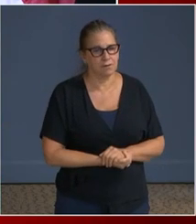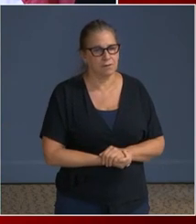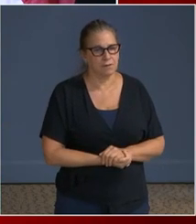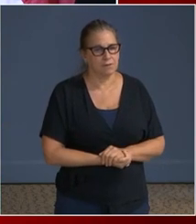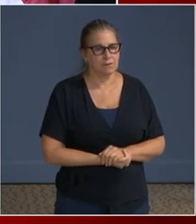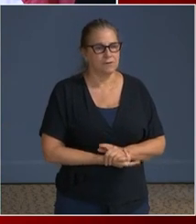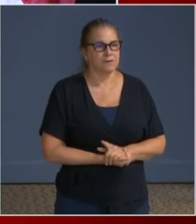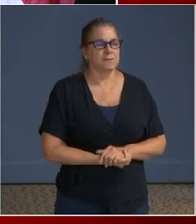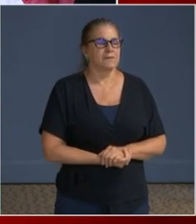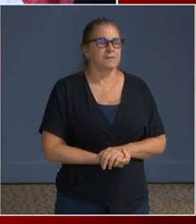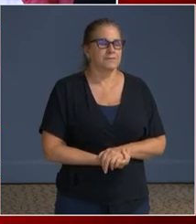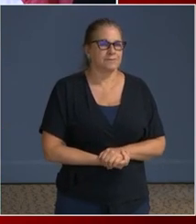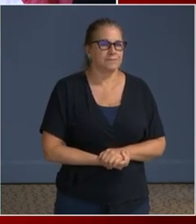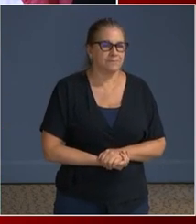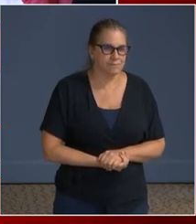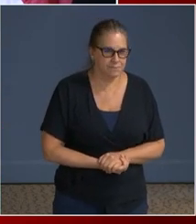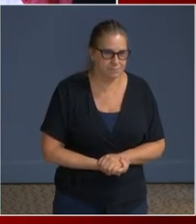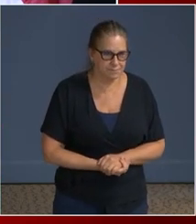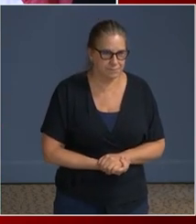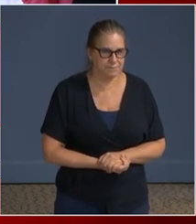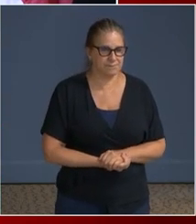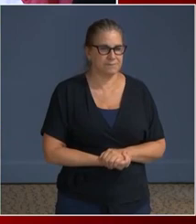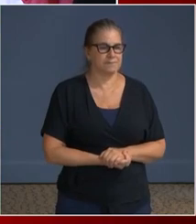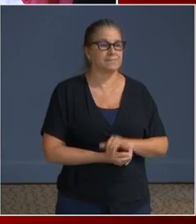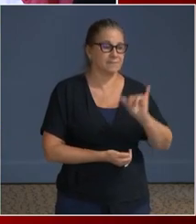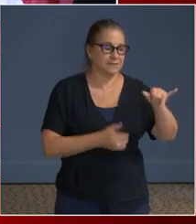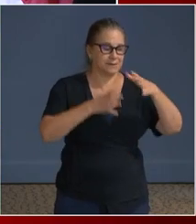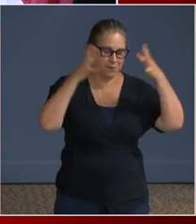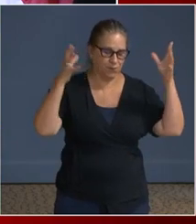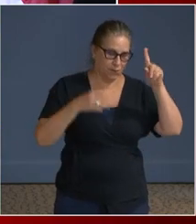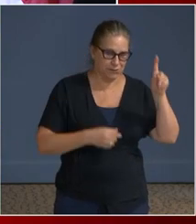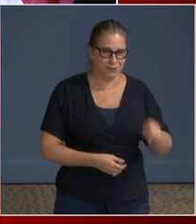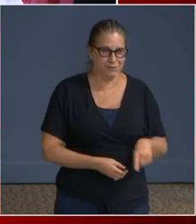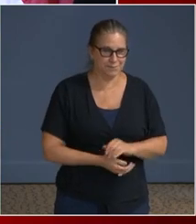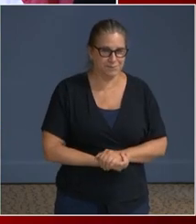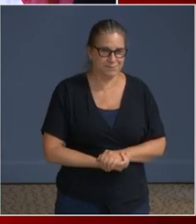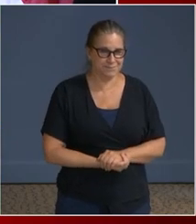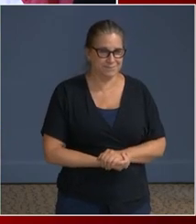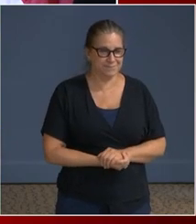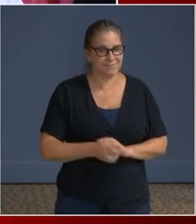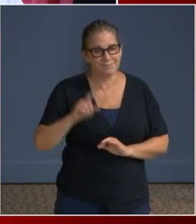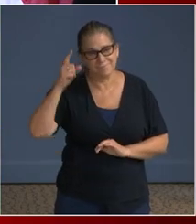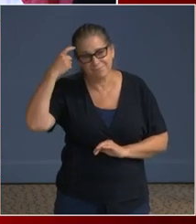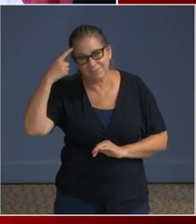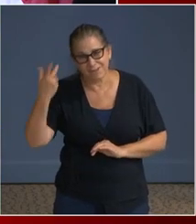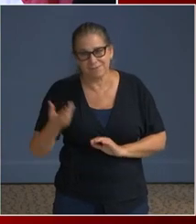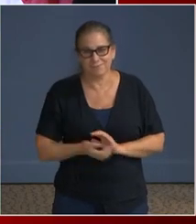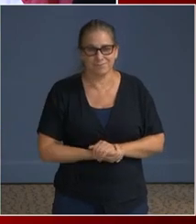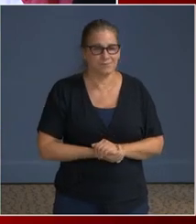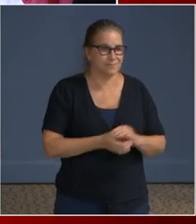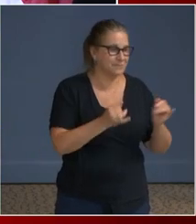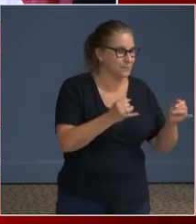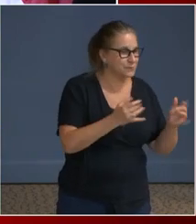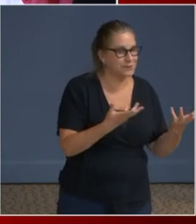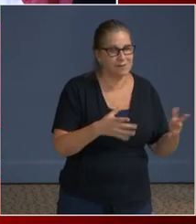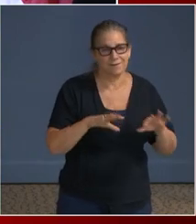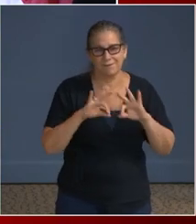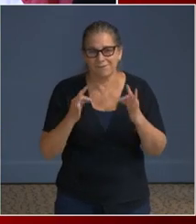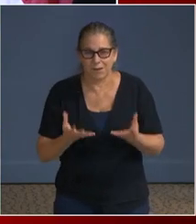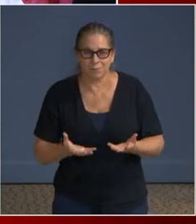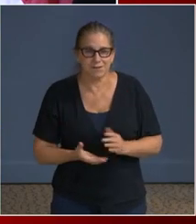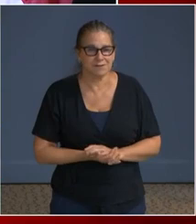Well, I think that's a big question. It's a question for the government. It's a question for individual families. It's a question for